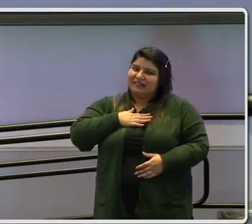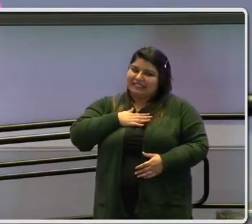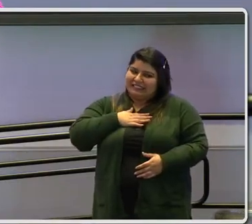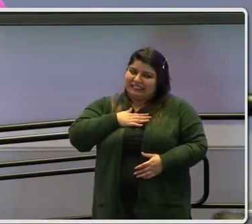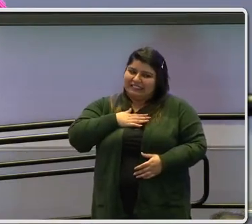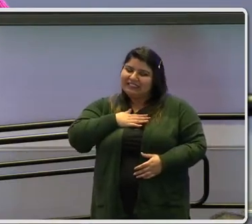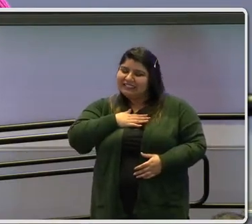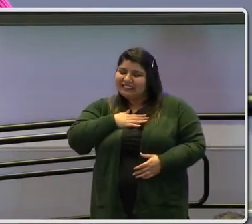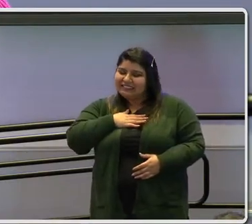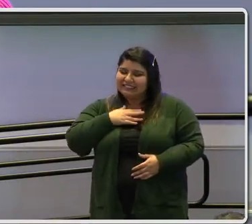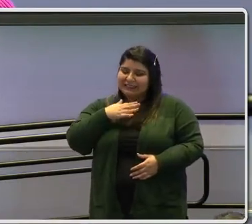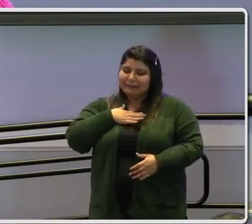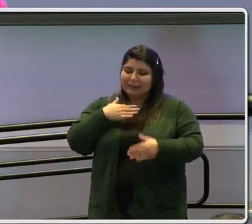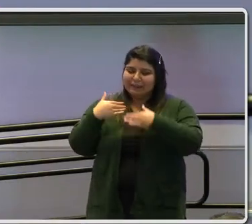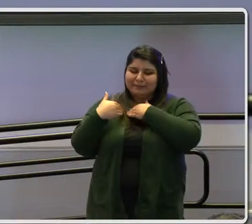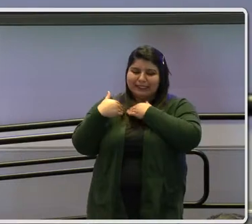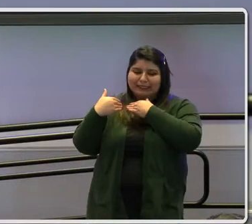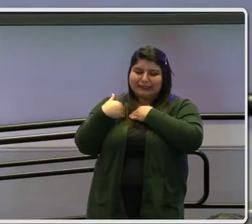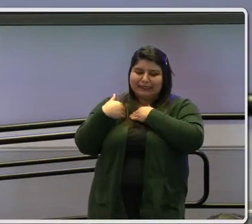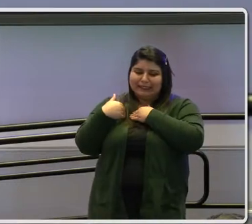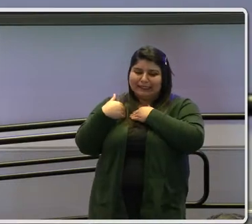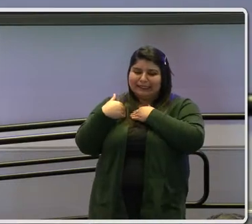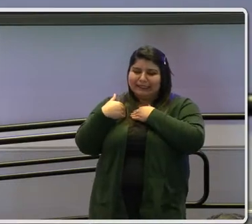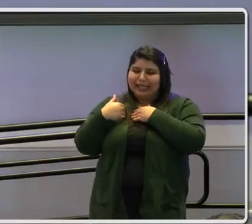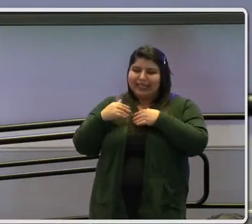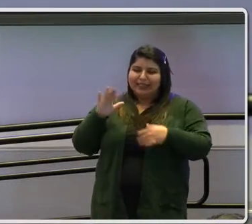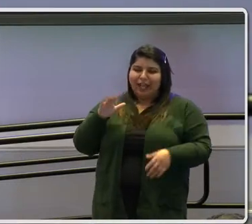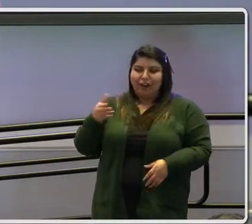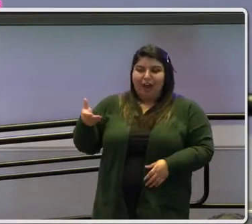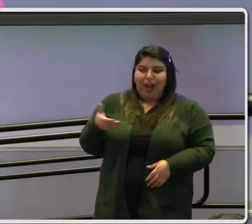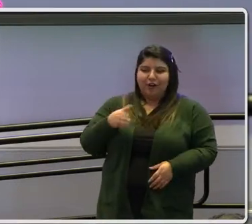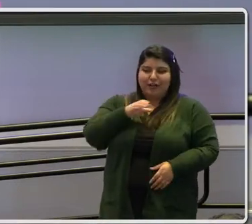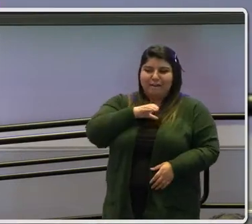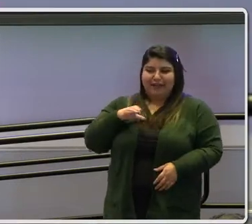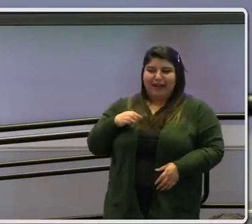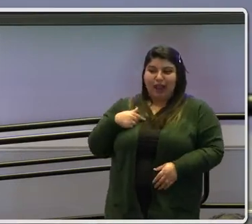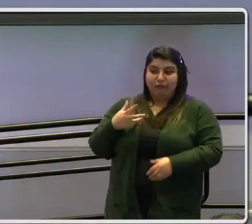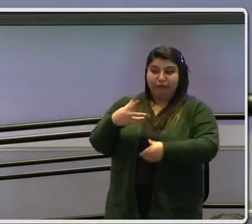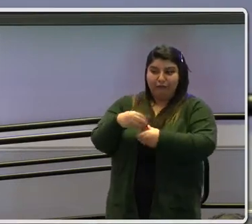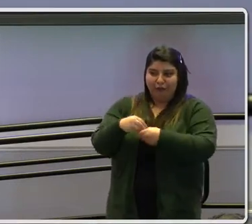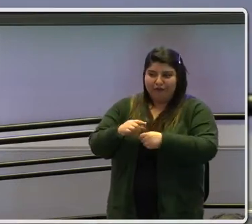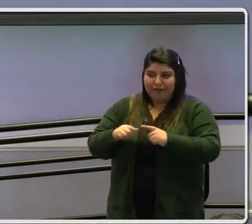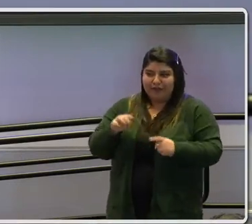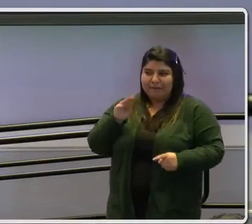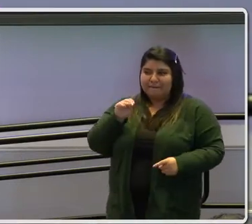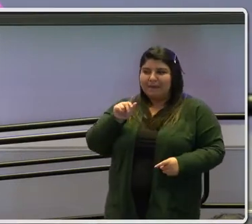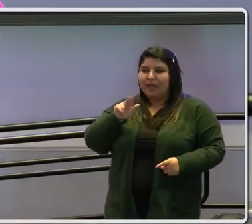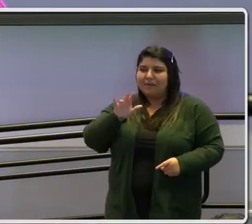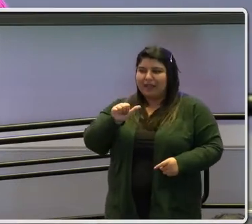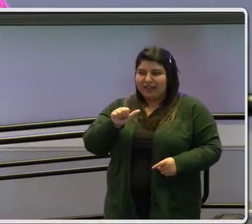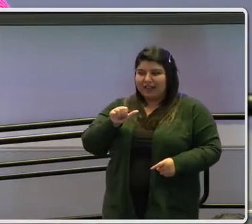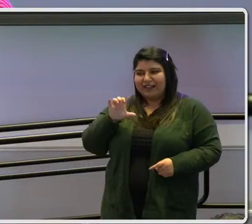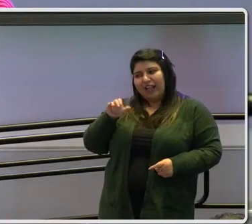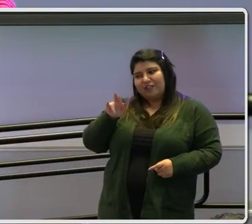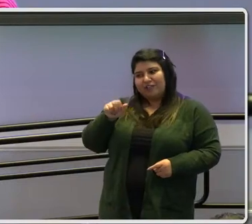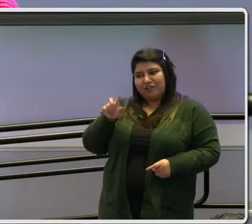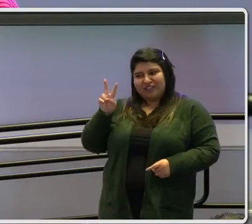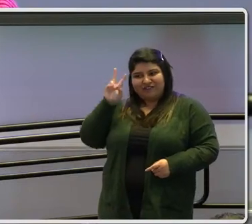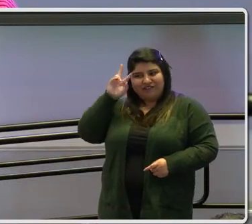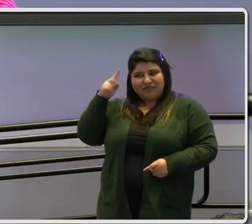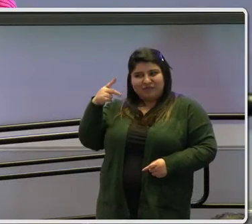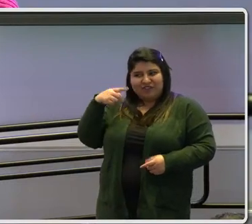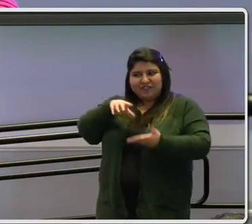responsible. I sat on their hiring committee. So Dr. Melba Castro is our VP of